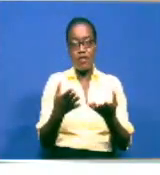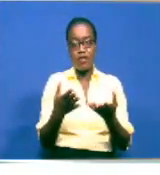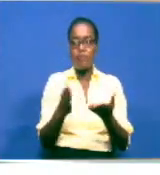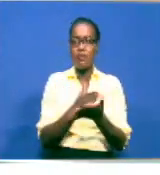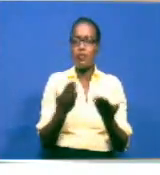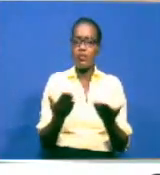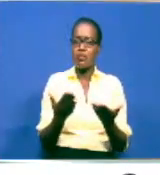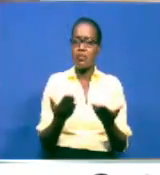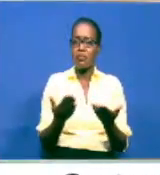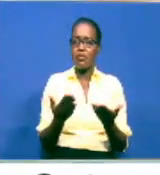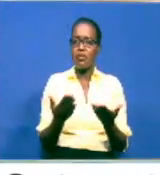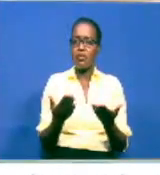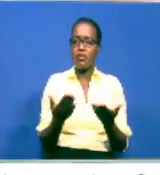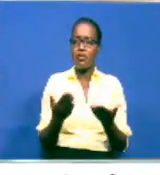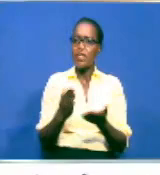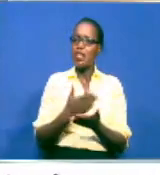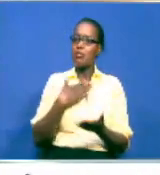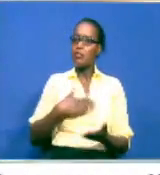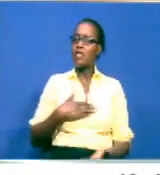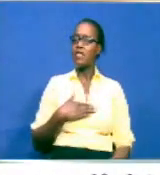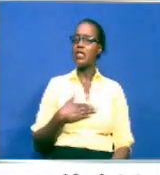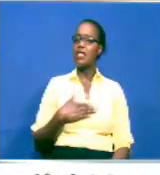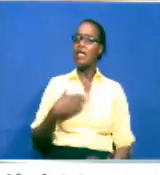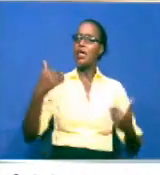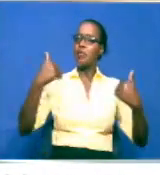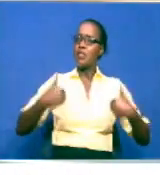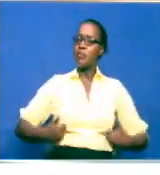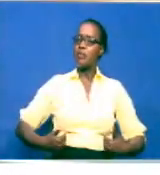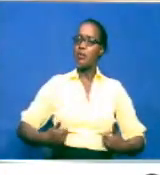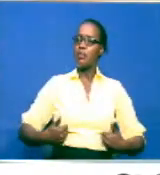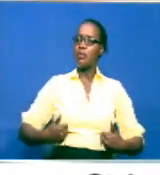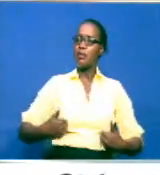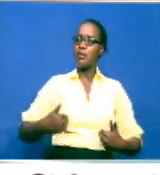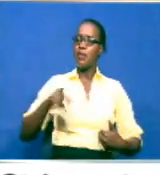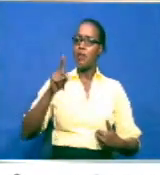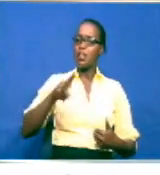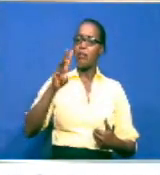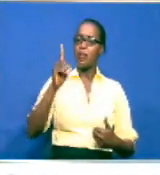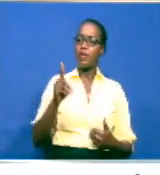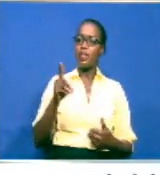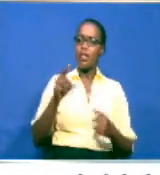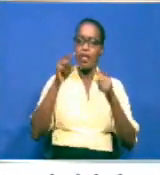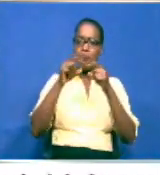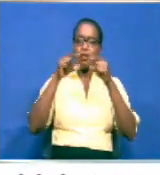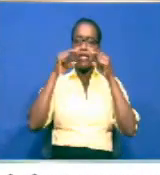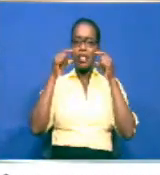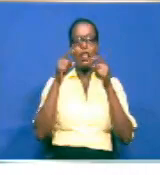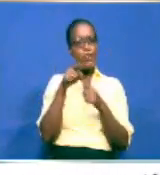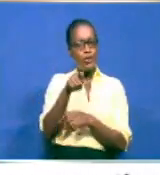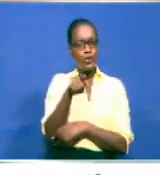things you were giving out, and there's a person living with a disability who is making some masks, and mm-hmm. You